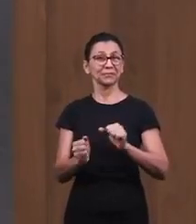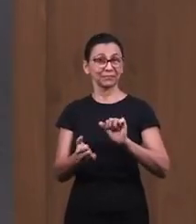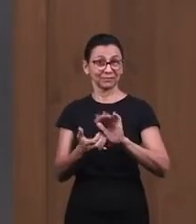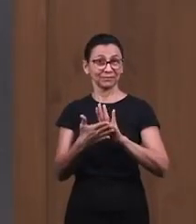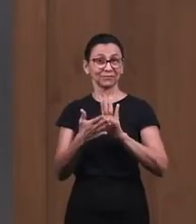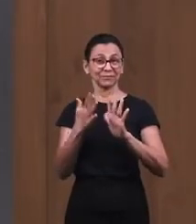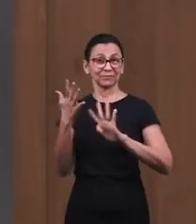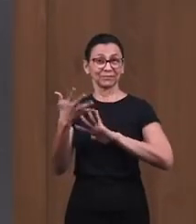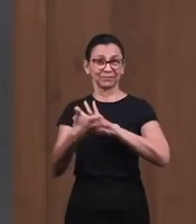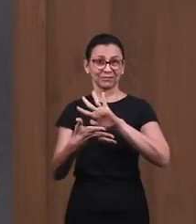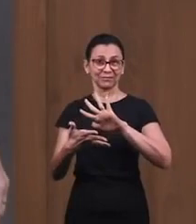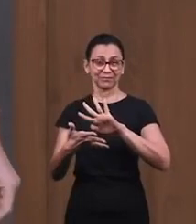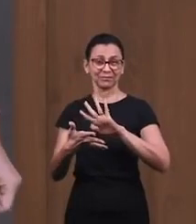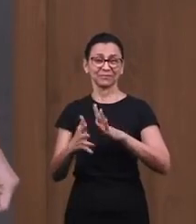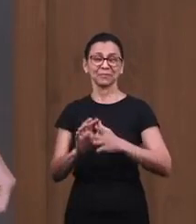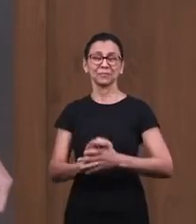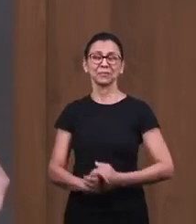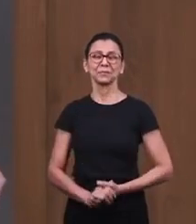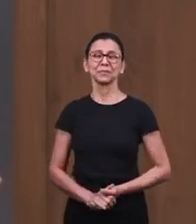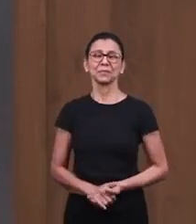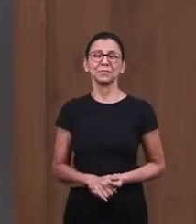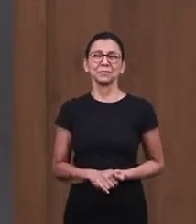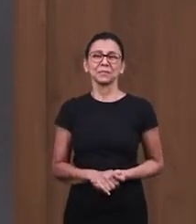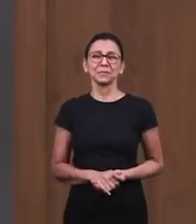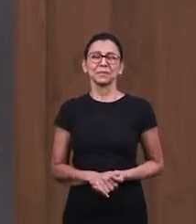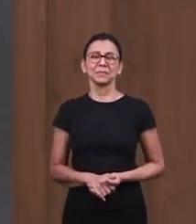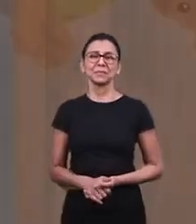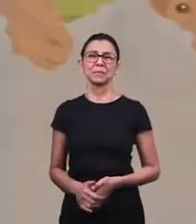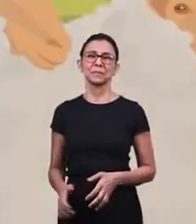Let's sing the song, I Am Here to Confess.